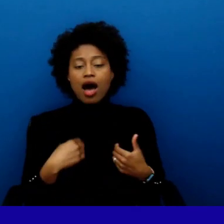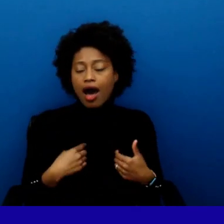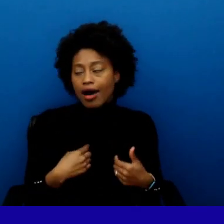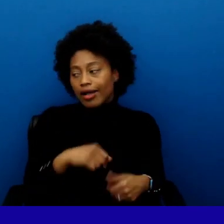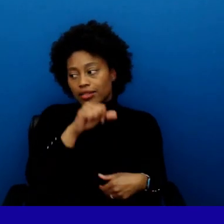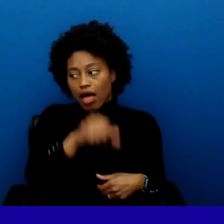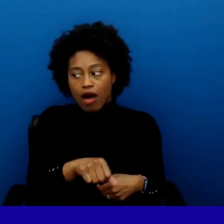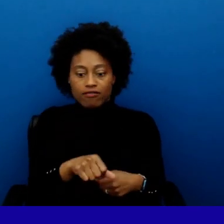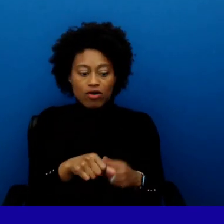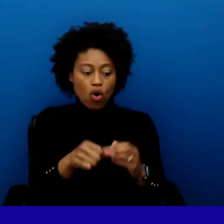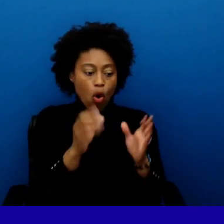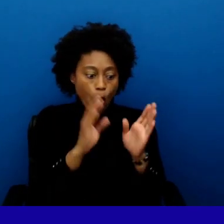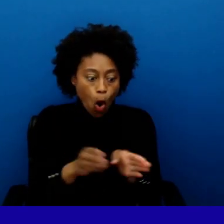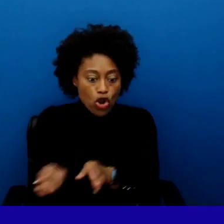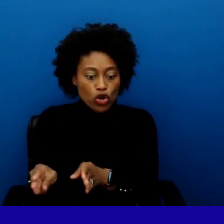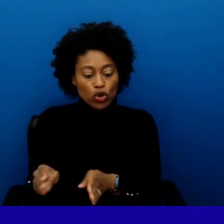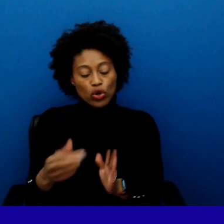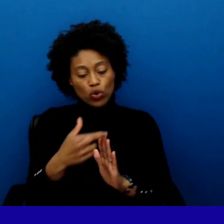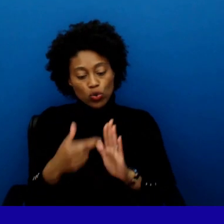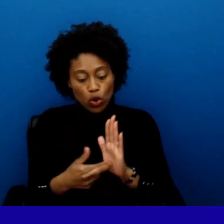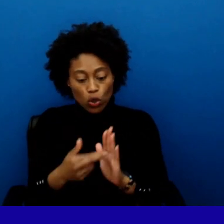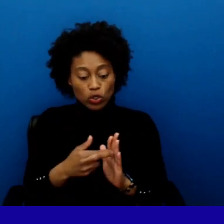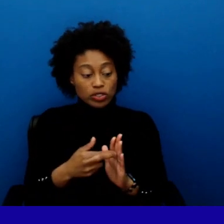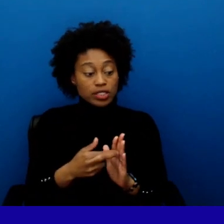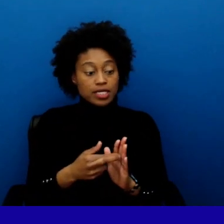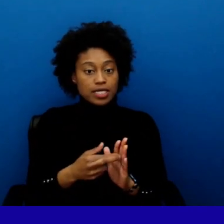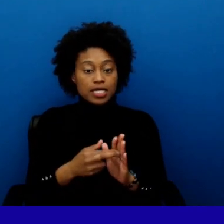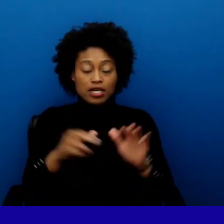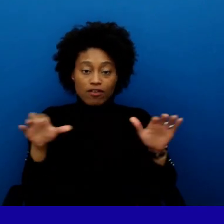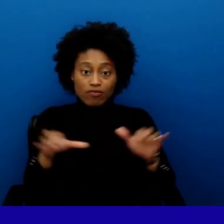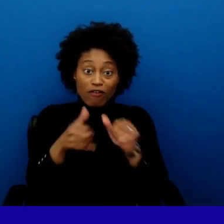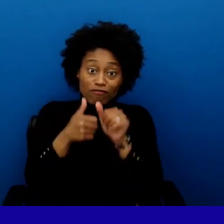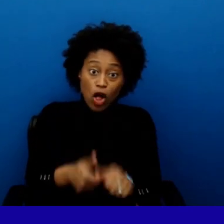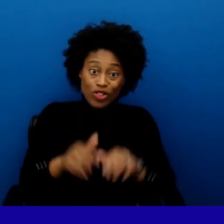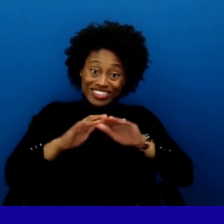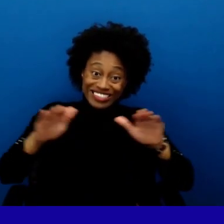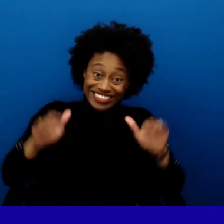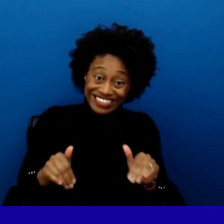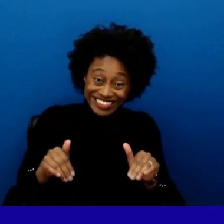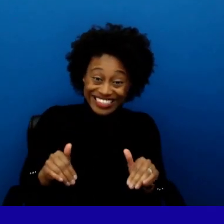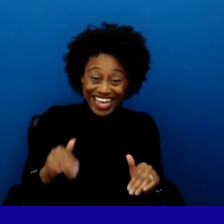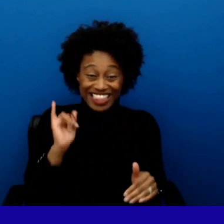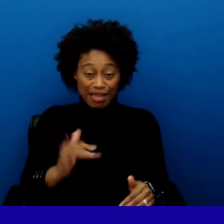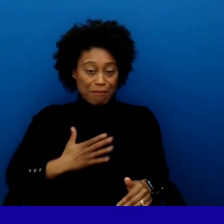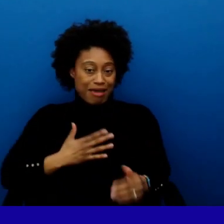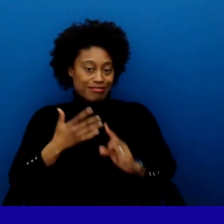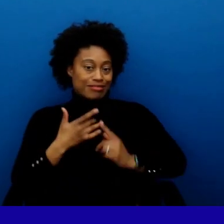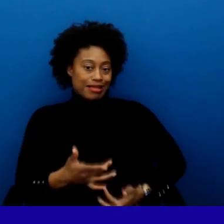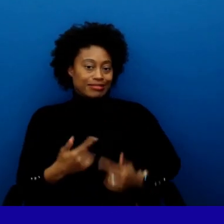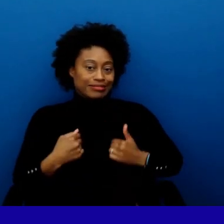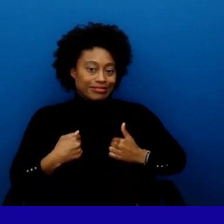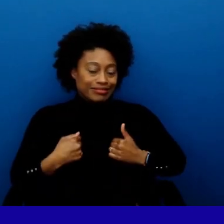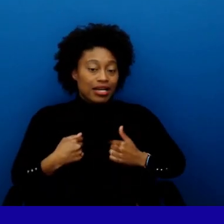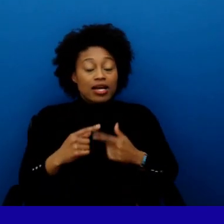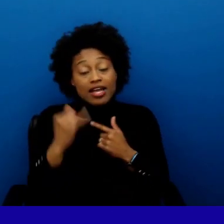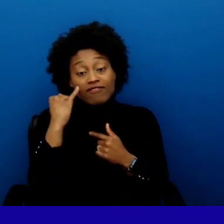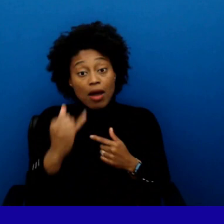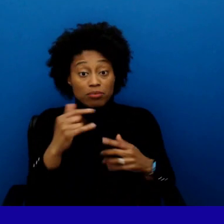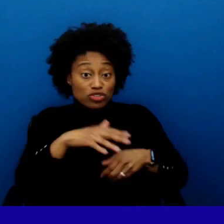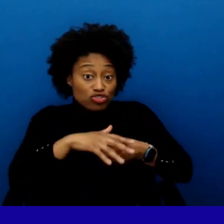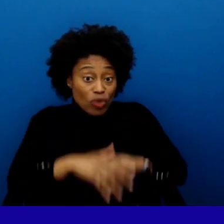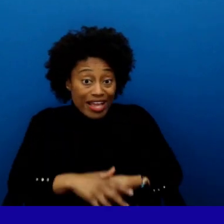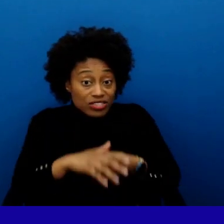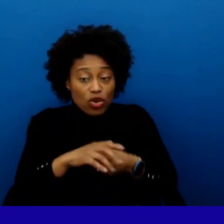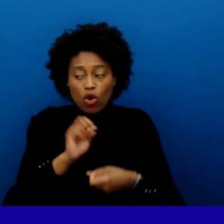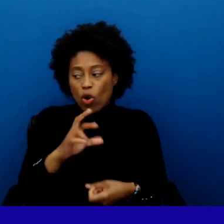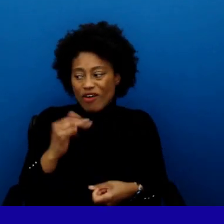and rules and doing things systematically. I have systems for everything. And so like when I am stressed